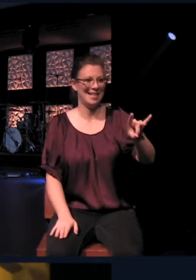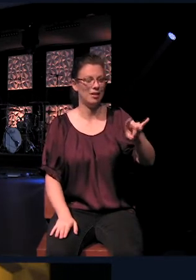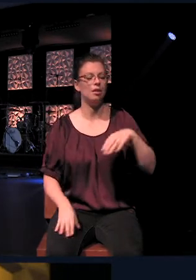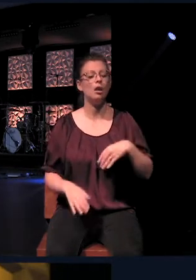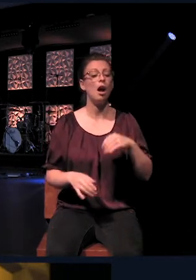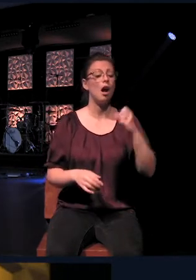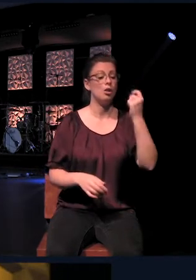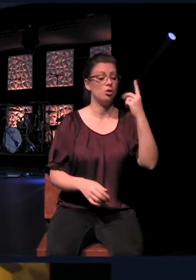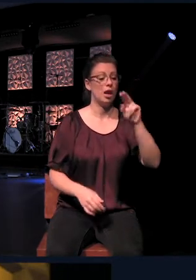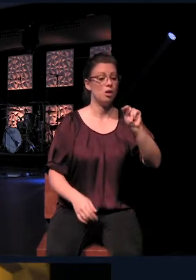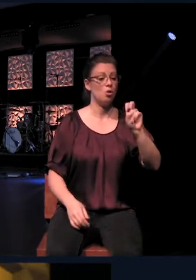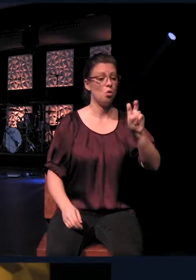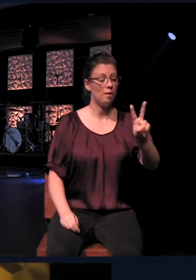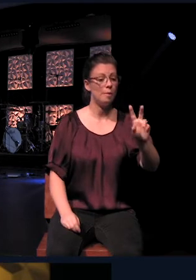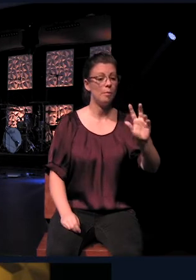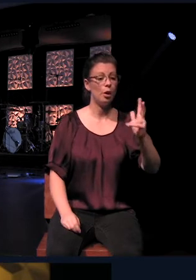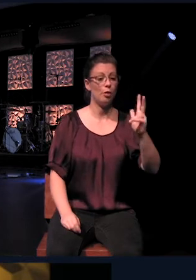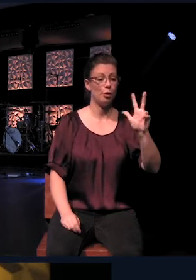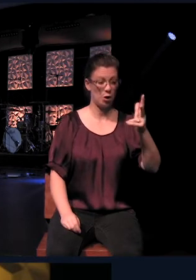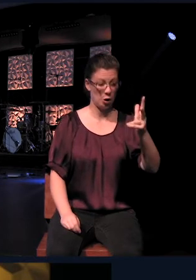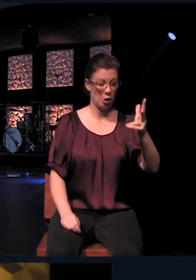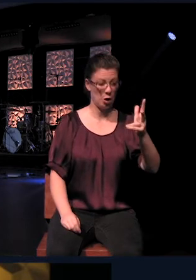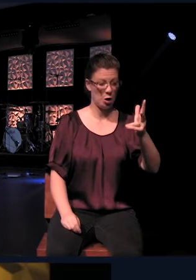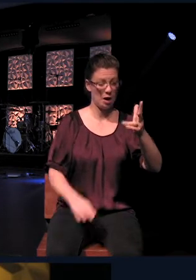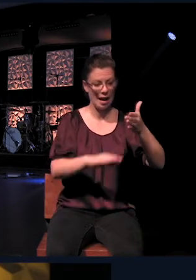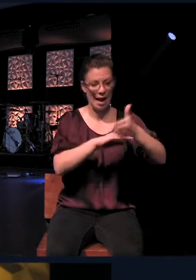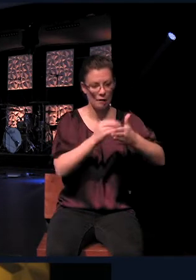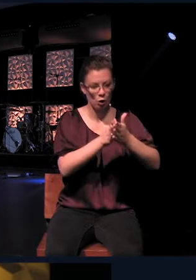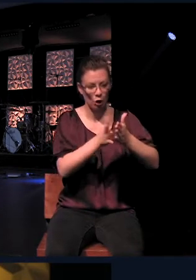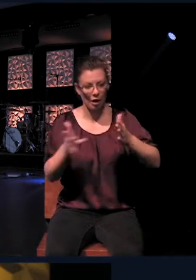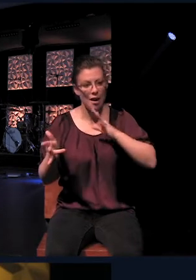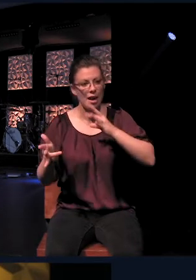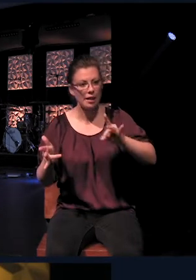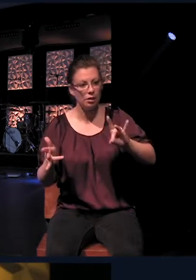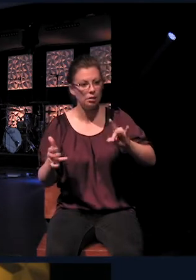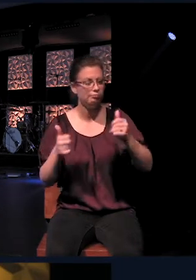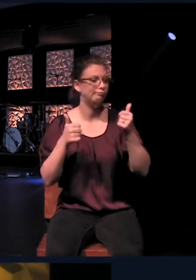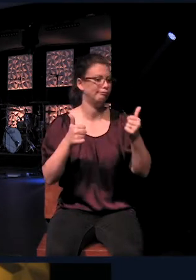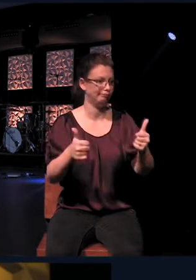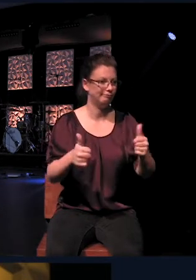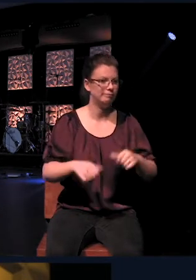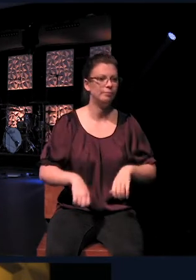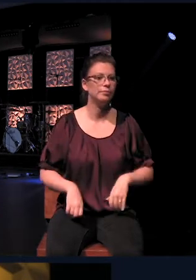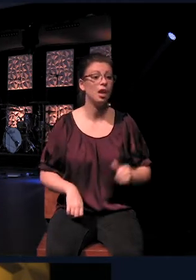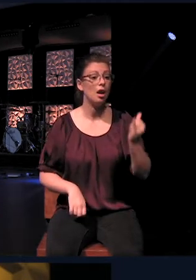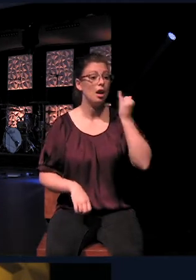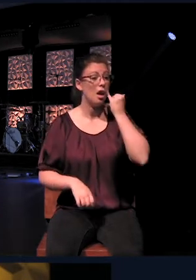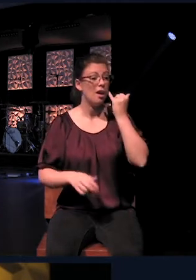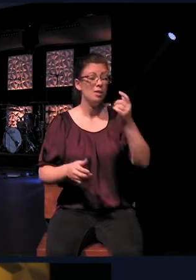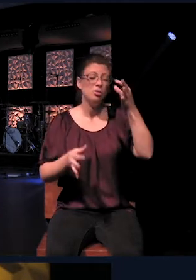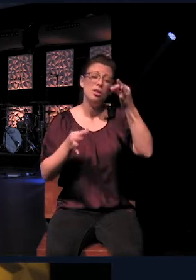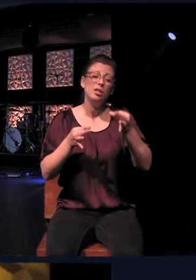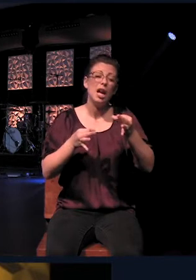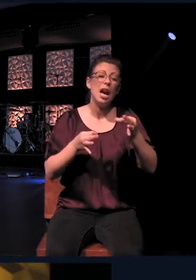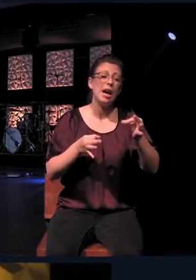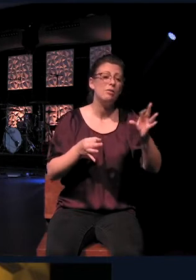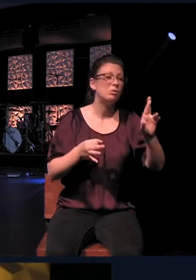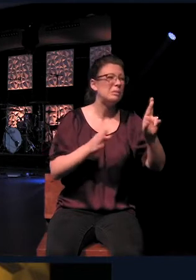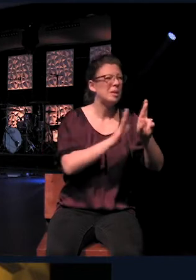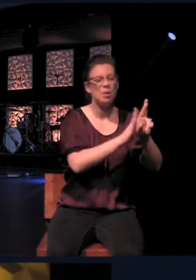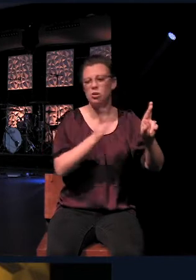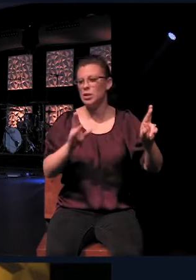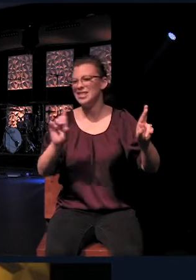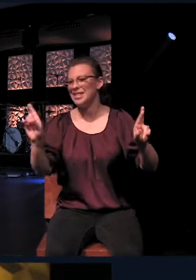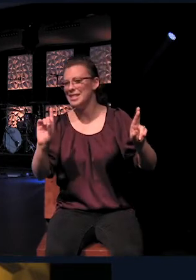moved, changed your address, or changed your name, or want to change your party affiliation, you would need one. So we have them